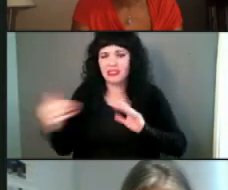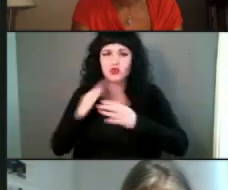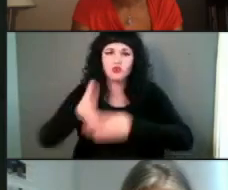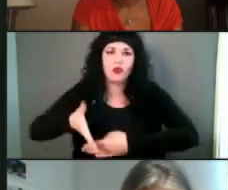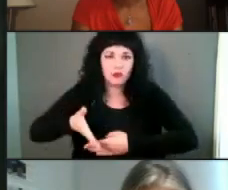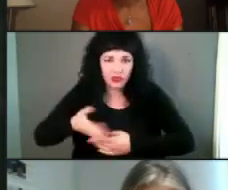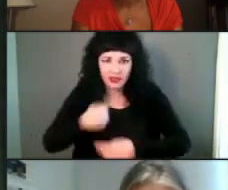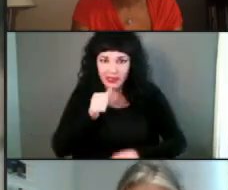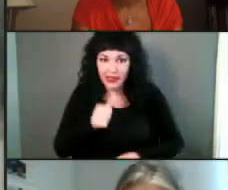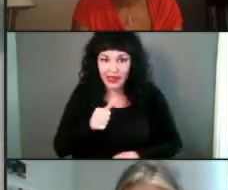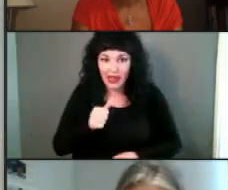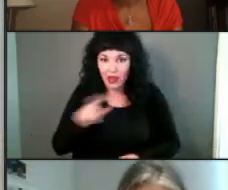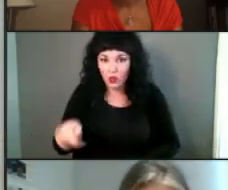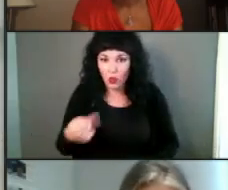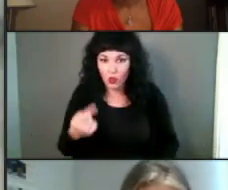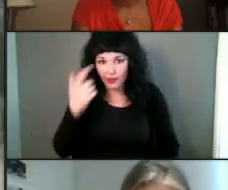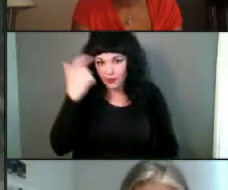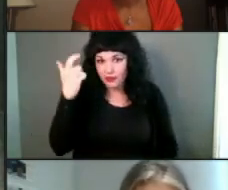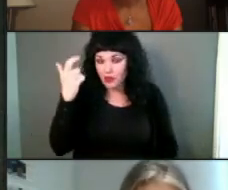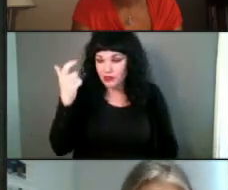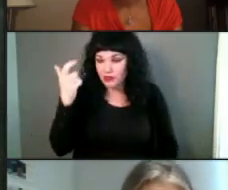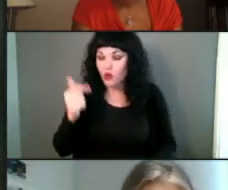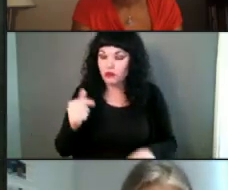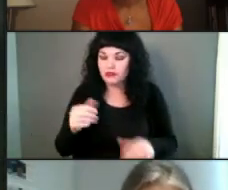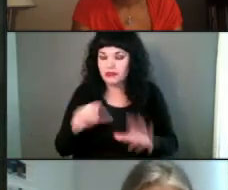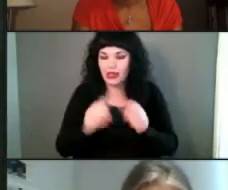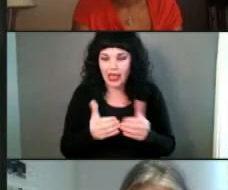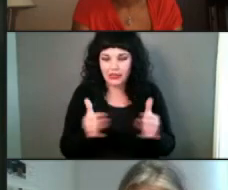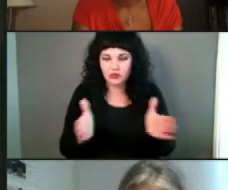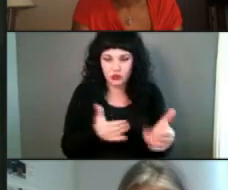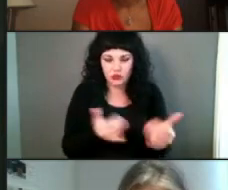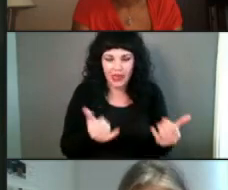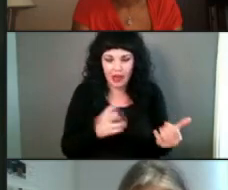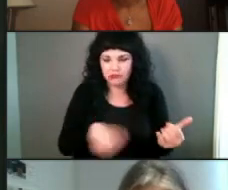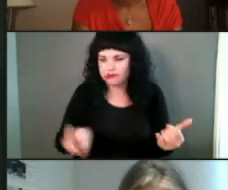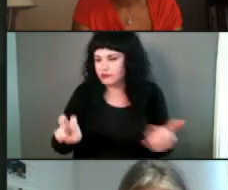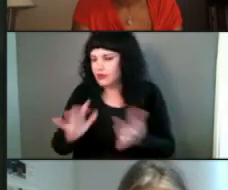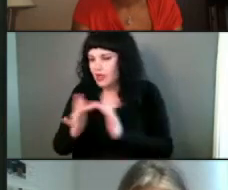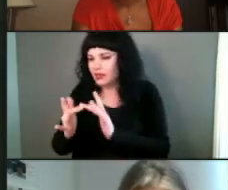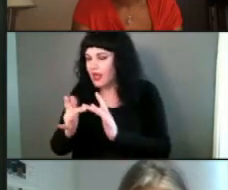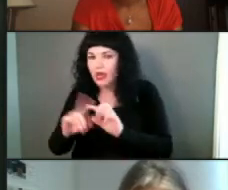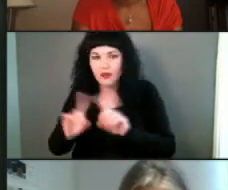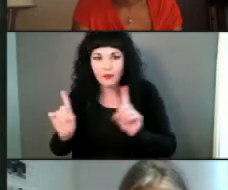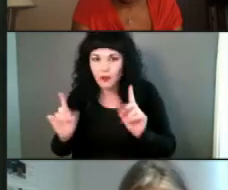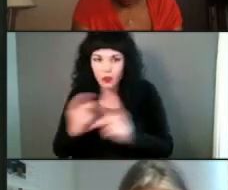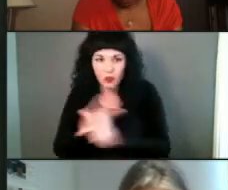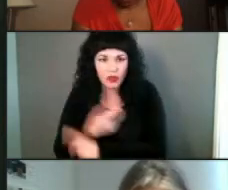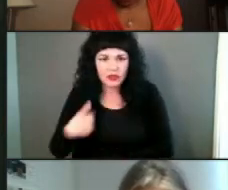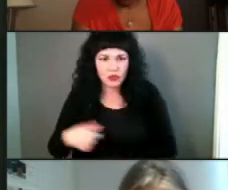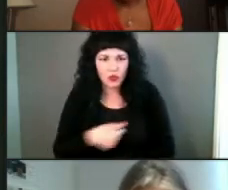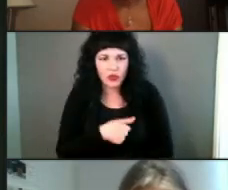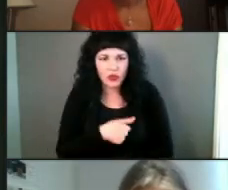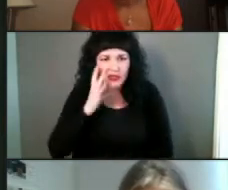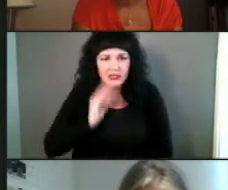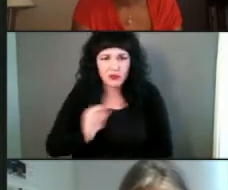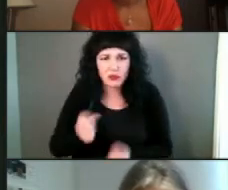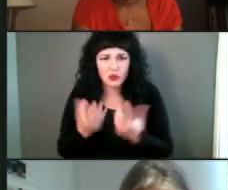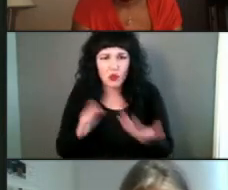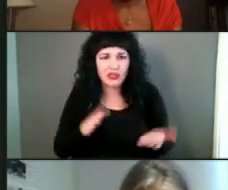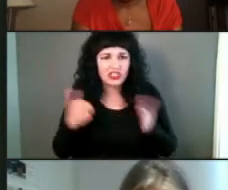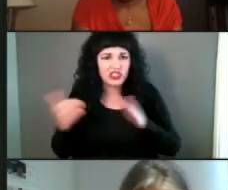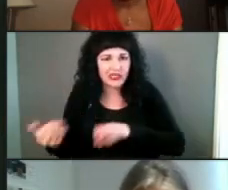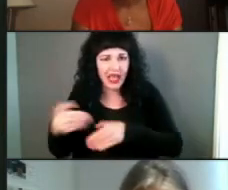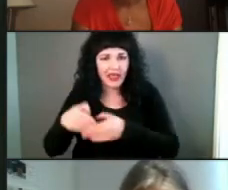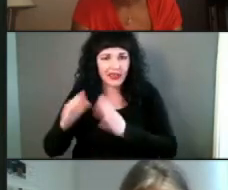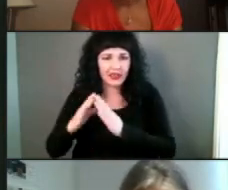from the classroom to this other place, but we have experienced so much death in this city. There is so much grief in this